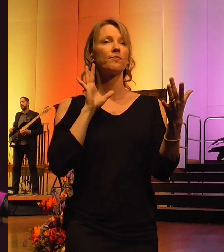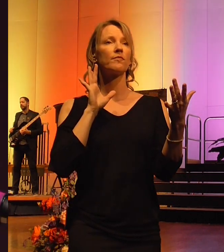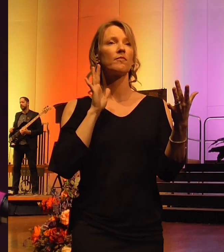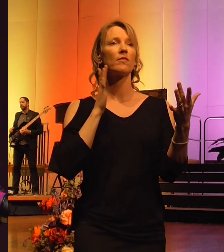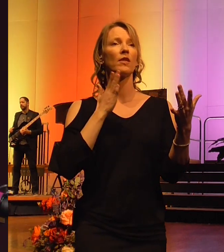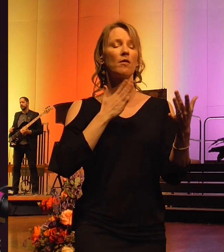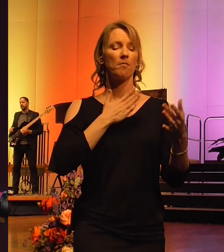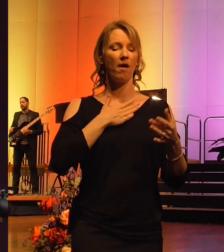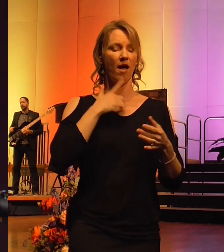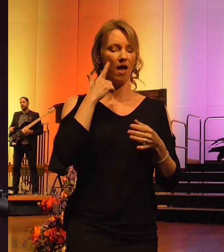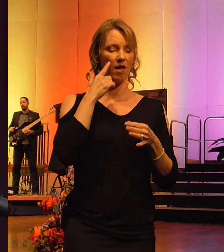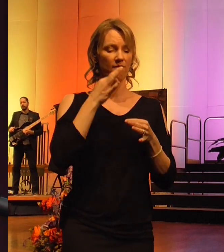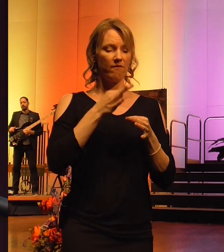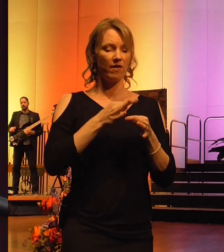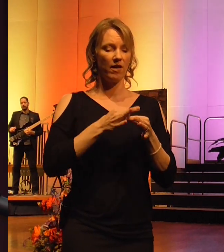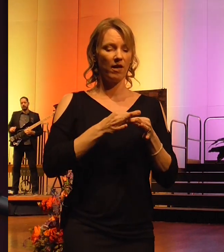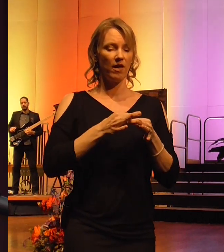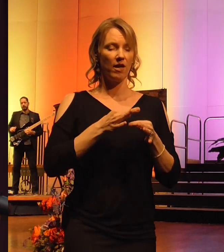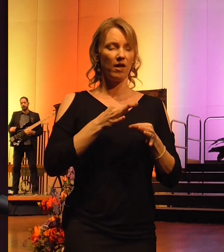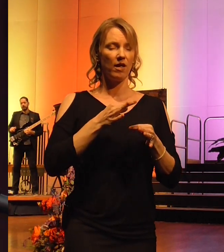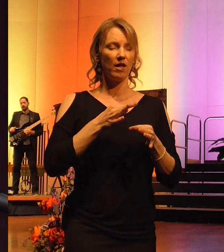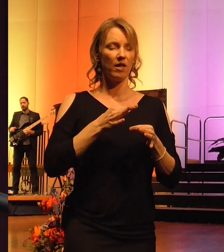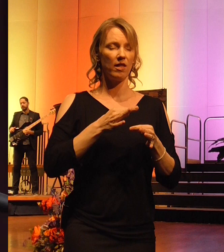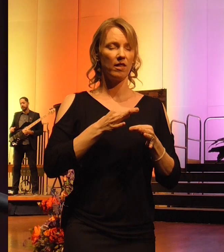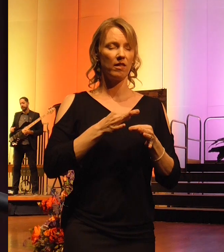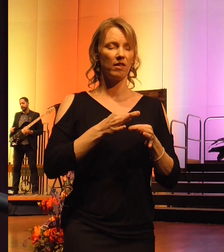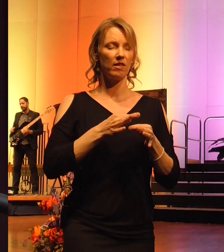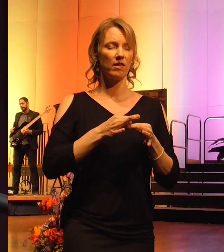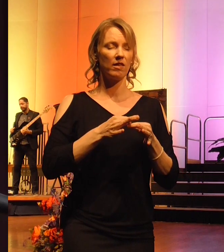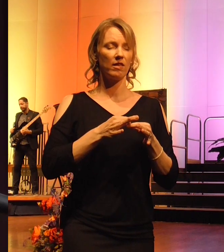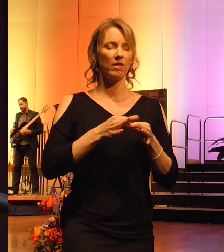With my faith